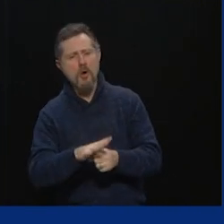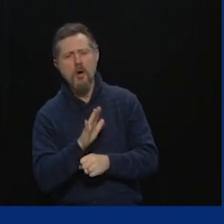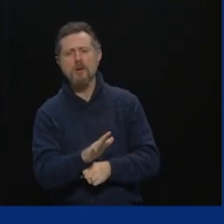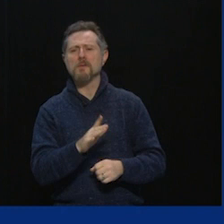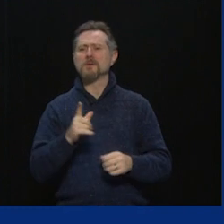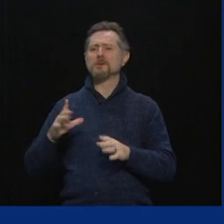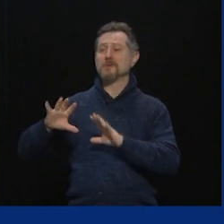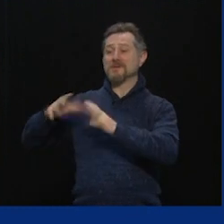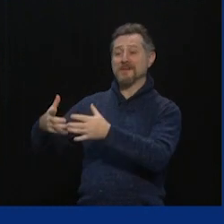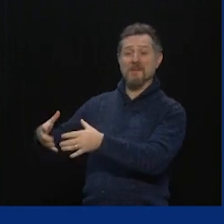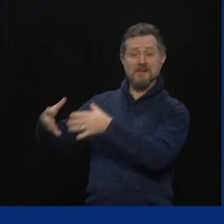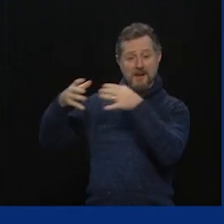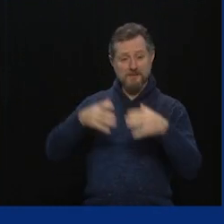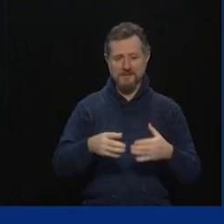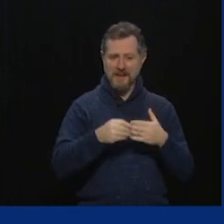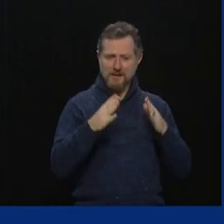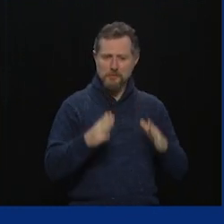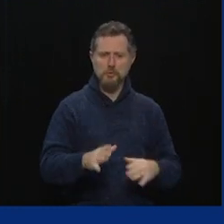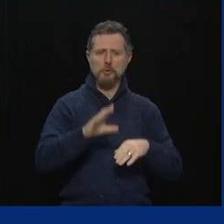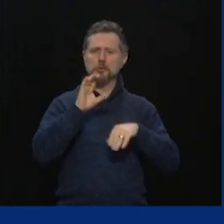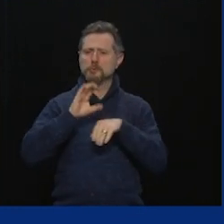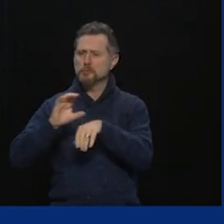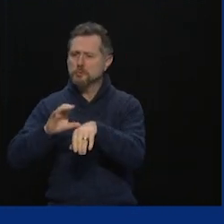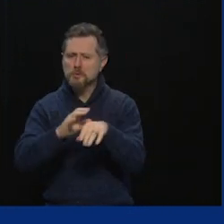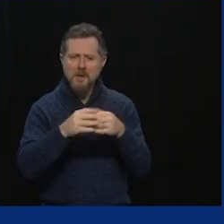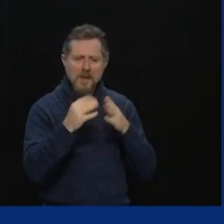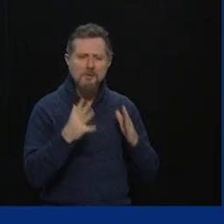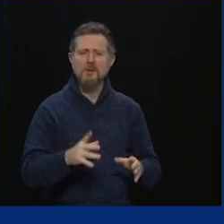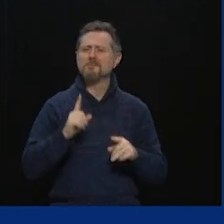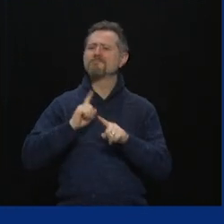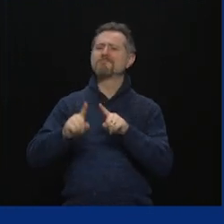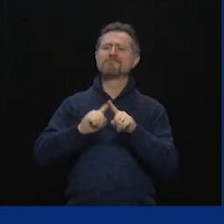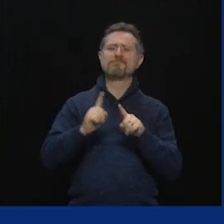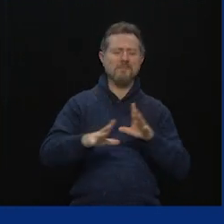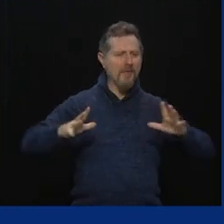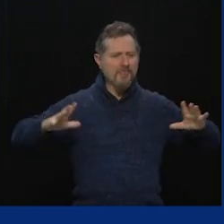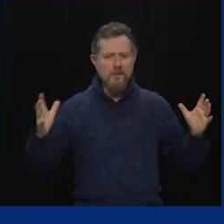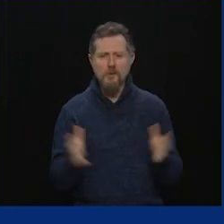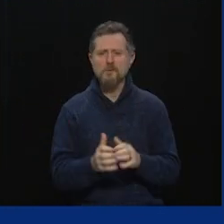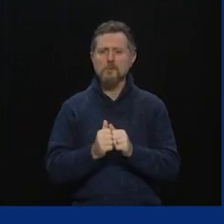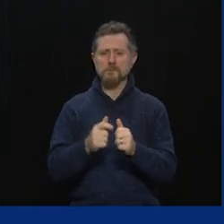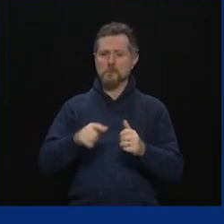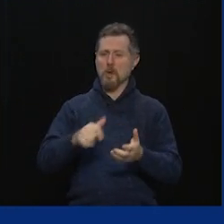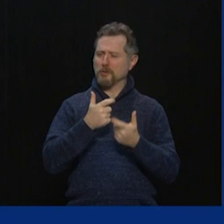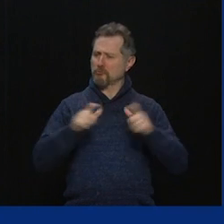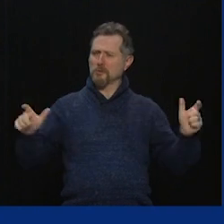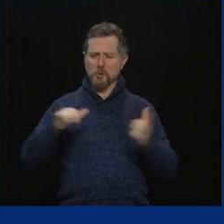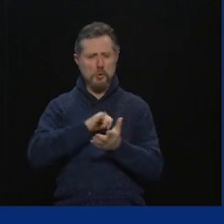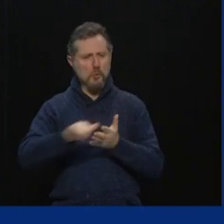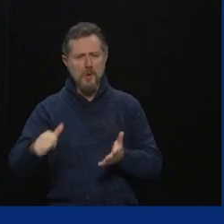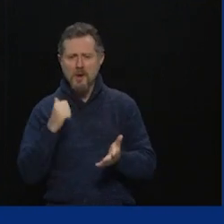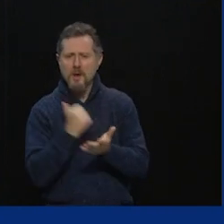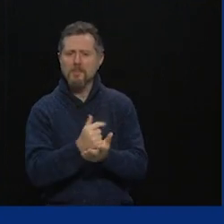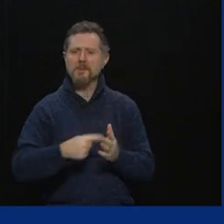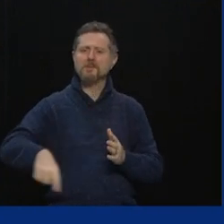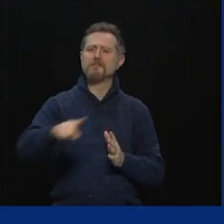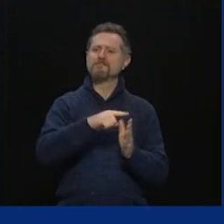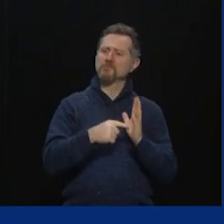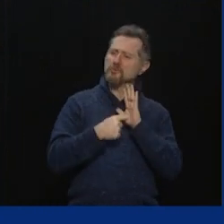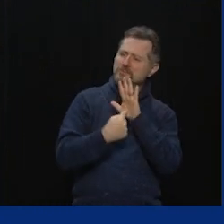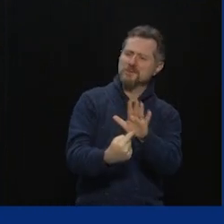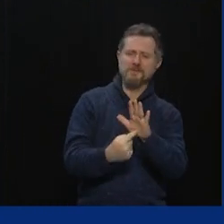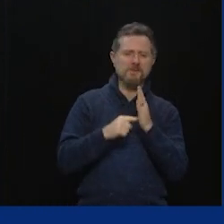faith-based organizations, and others coming together across New York to help. And these folks truly represent the very best